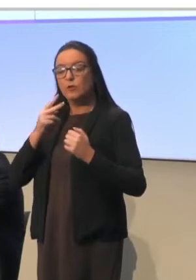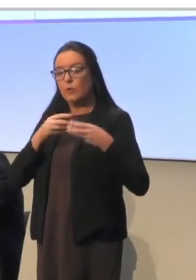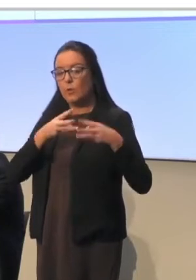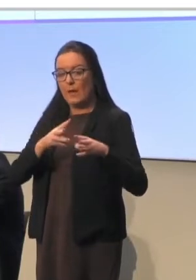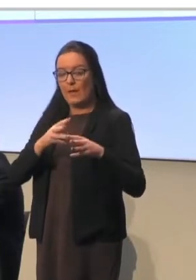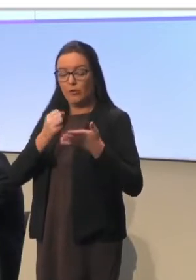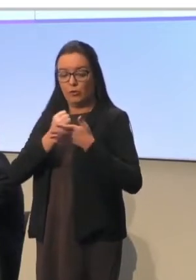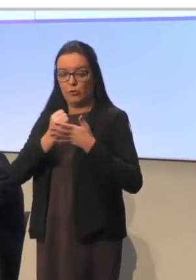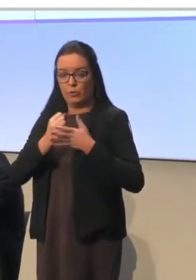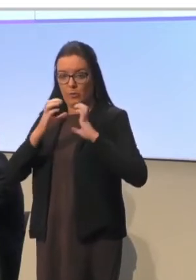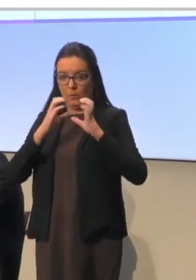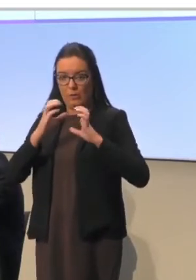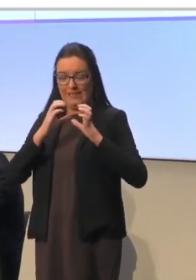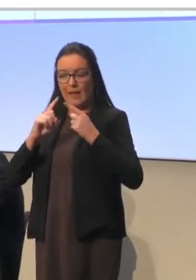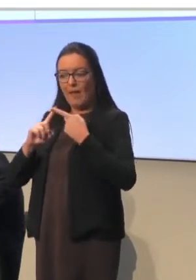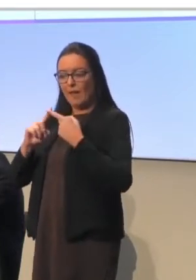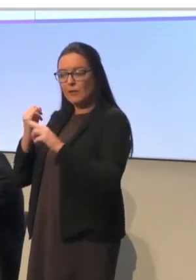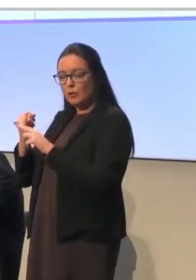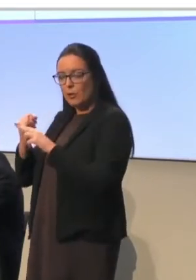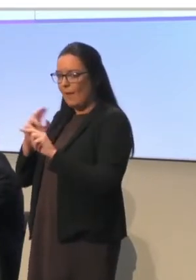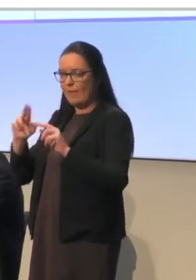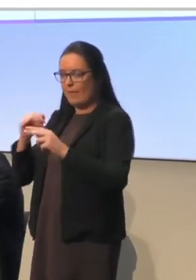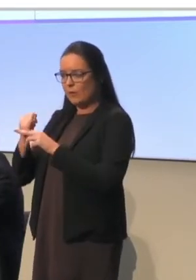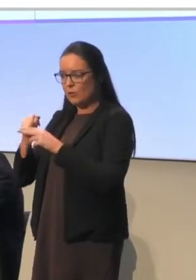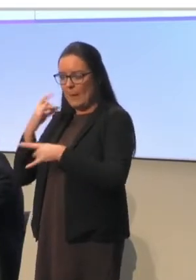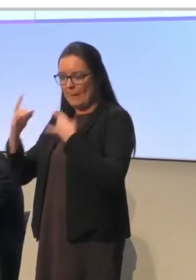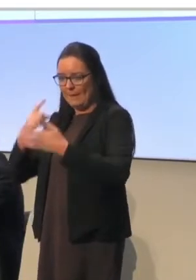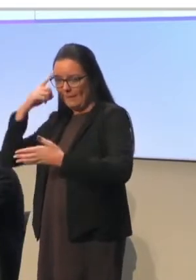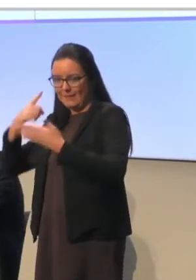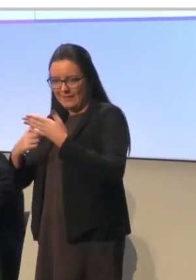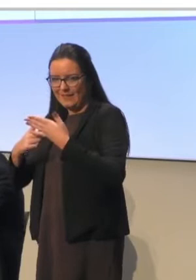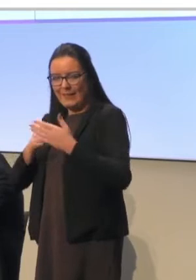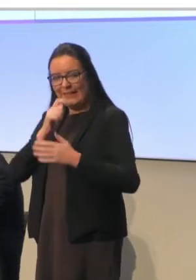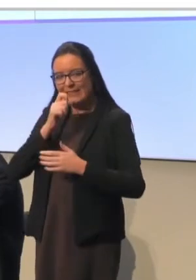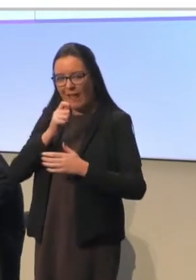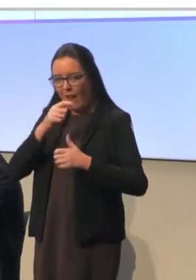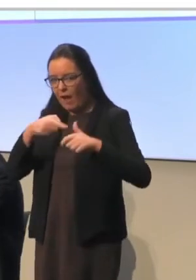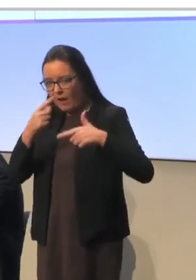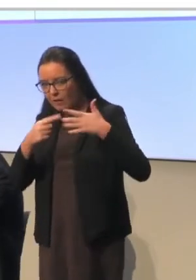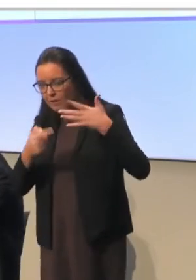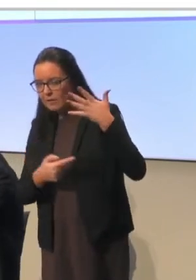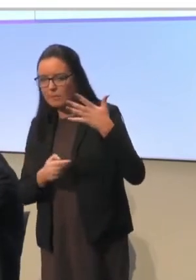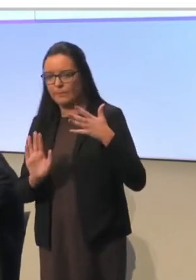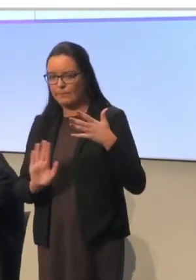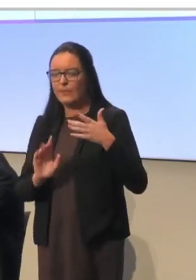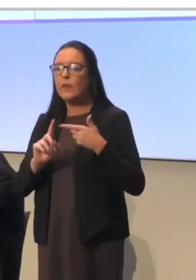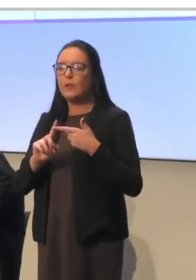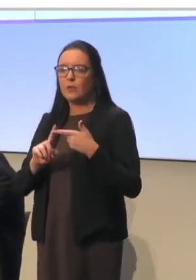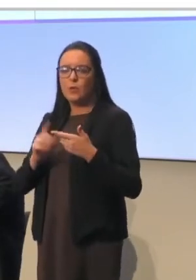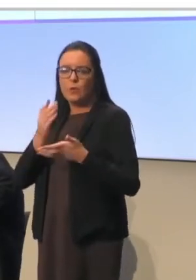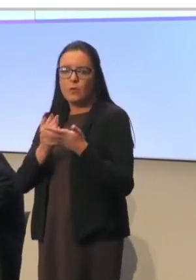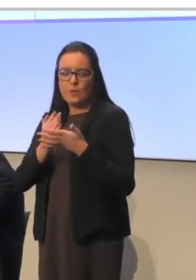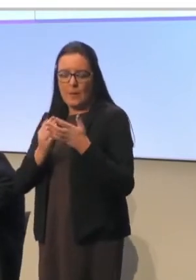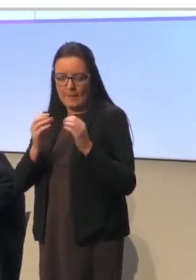and the student, rather than the school making decisions and communicating them at the student. There were some who mentioned that the supports they